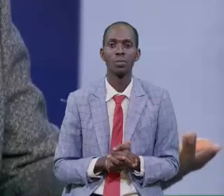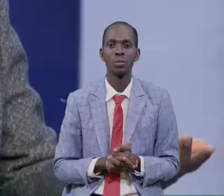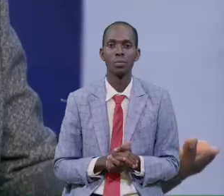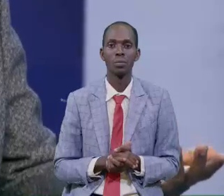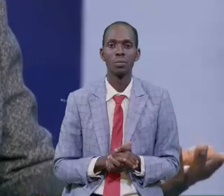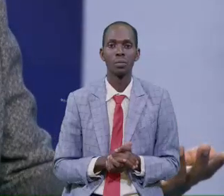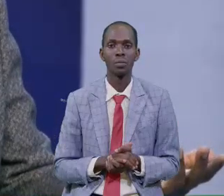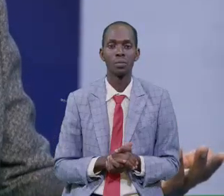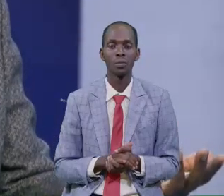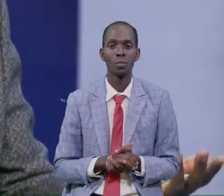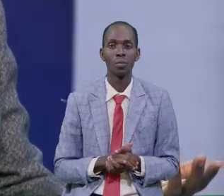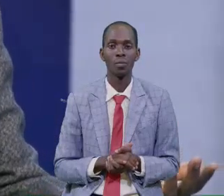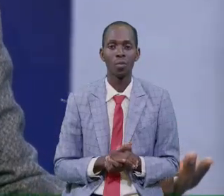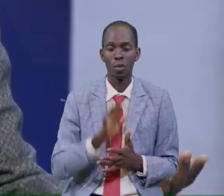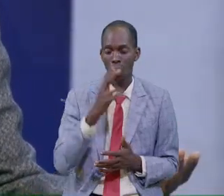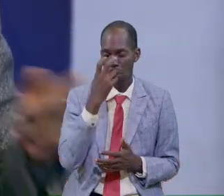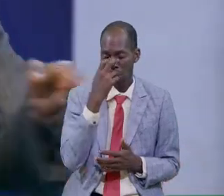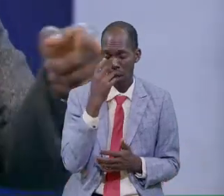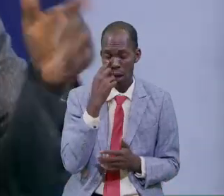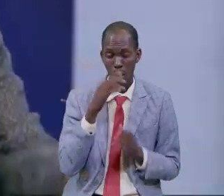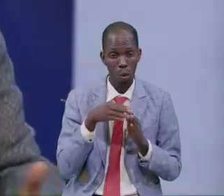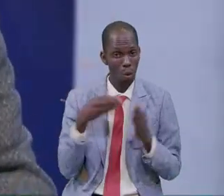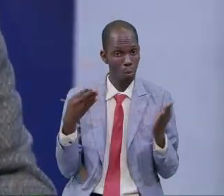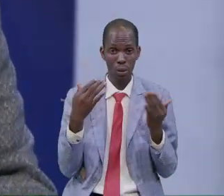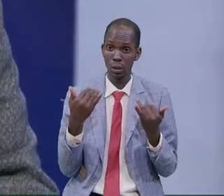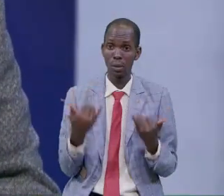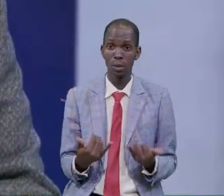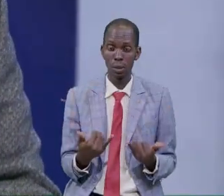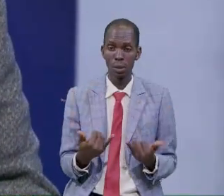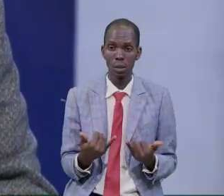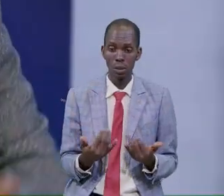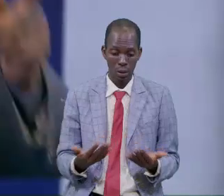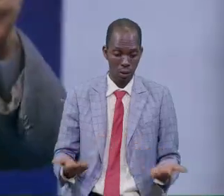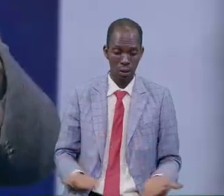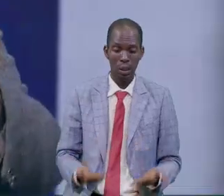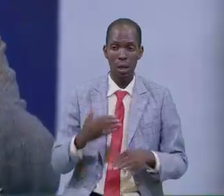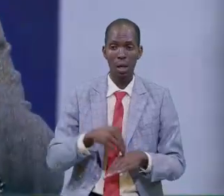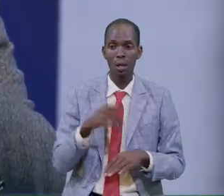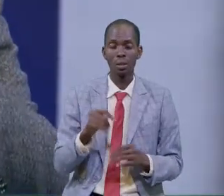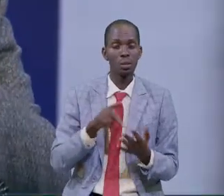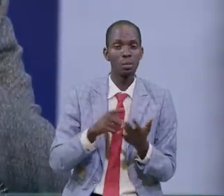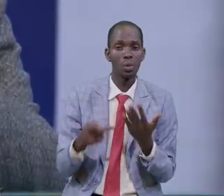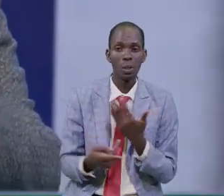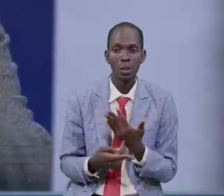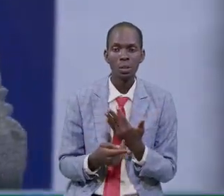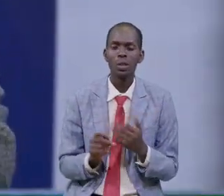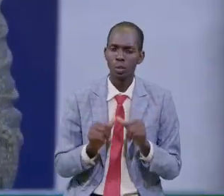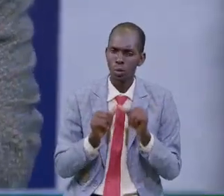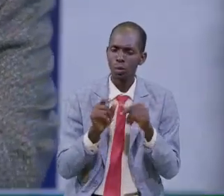Your blind eyes are open. Here at the crusade, keep on using those